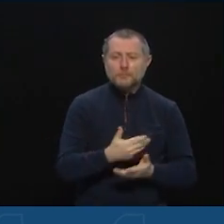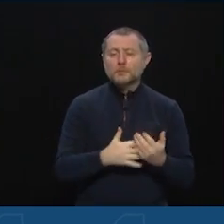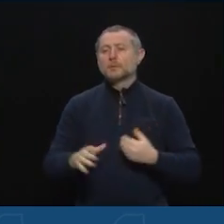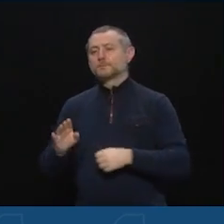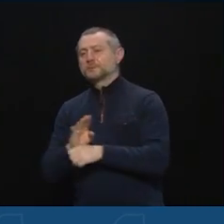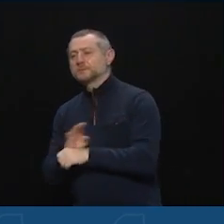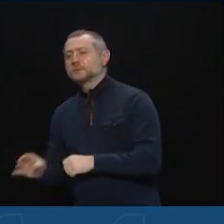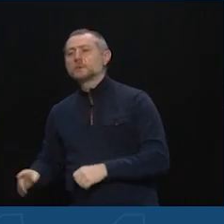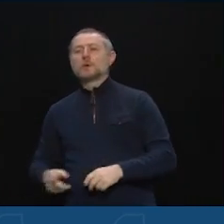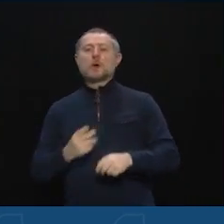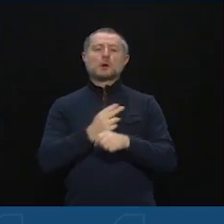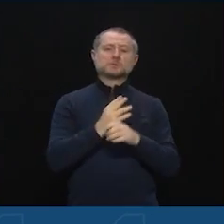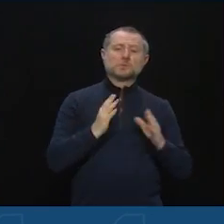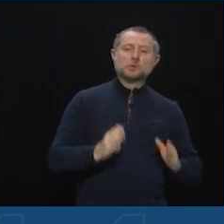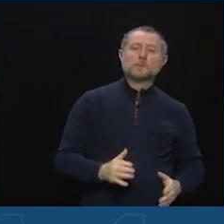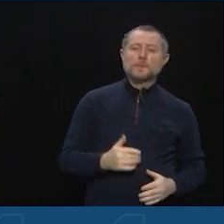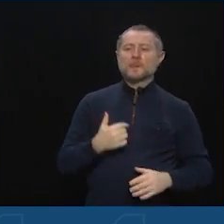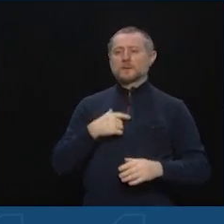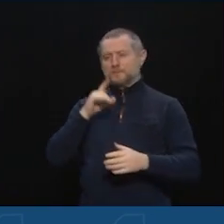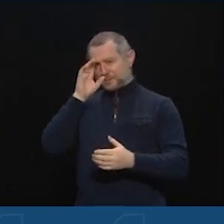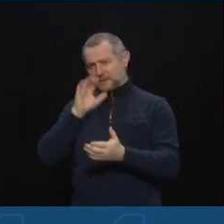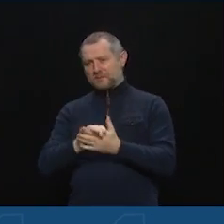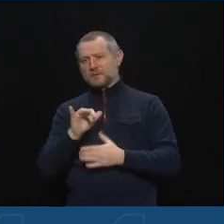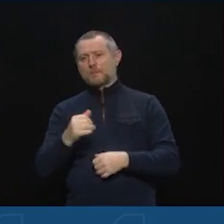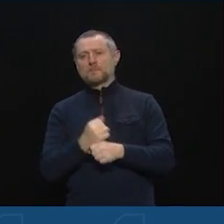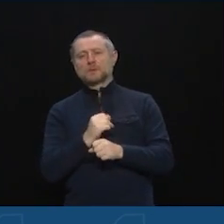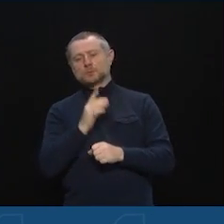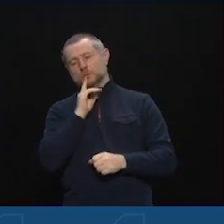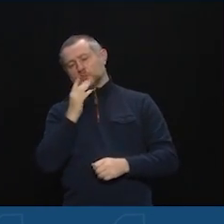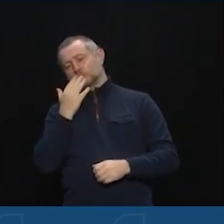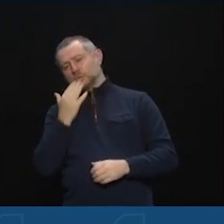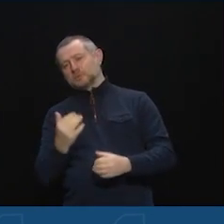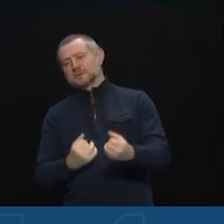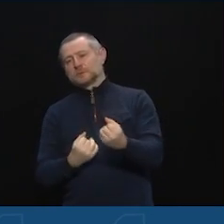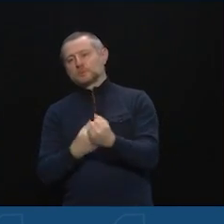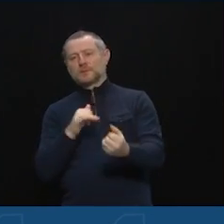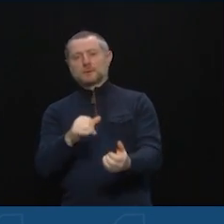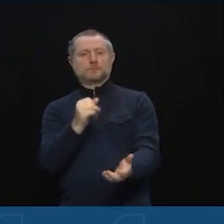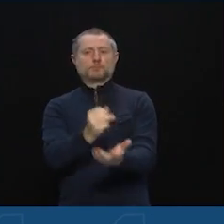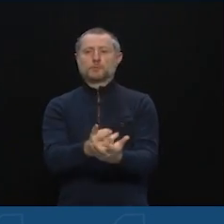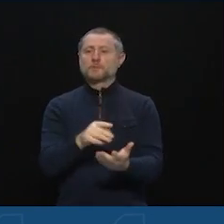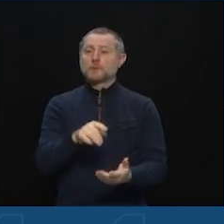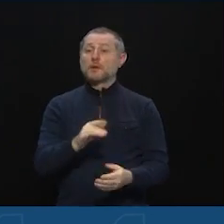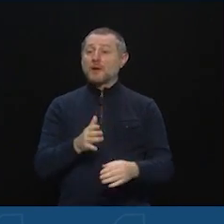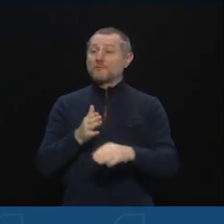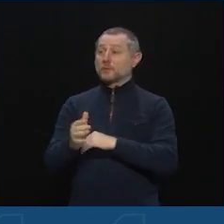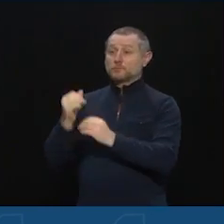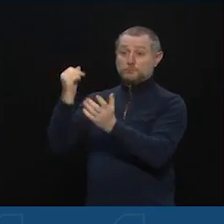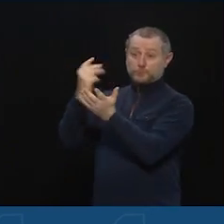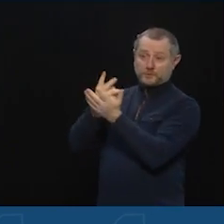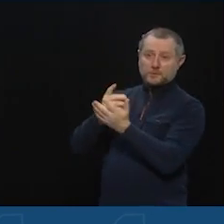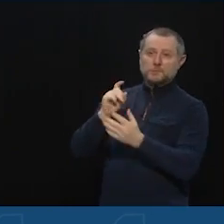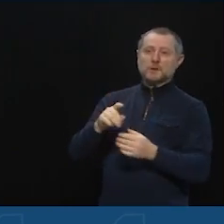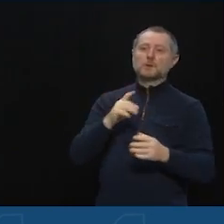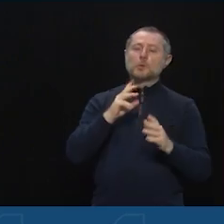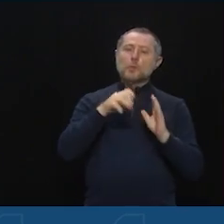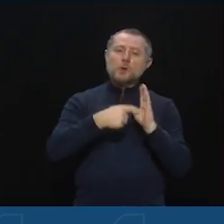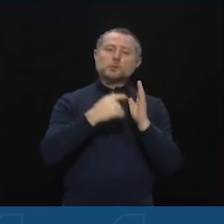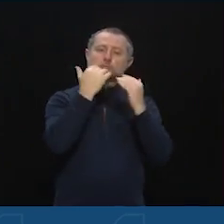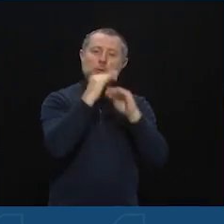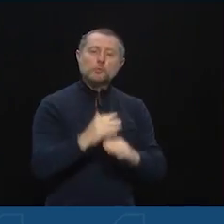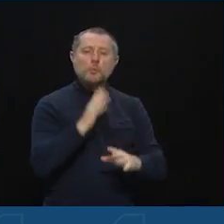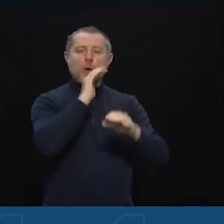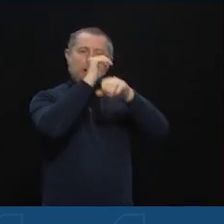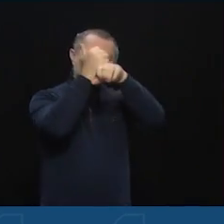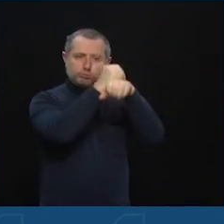consumers, and I believe that we're making a very strong case to get this passed. And then when it's passed is when you have the regulations that are going to be